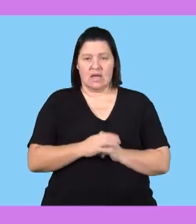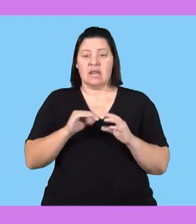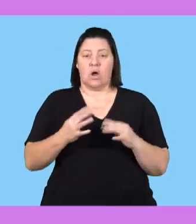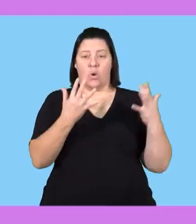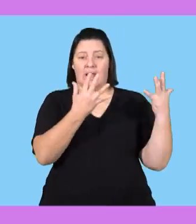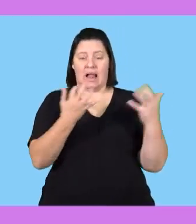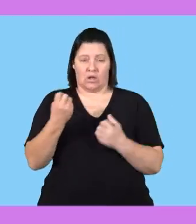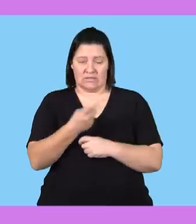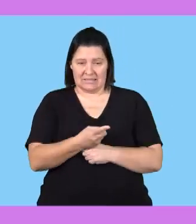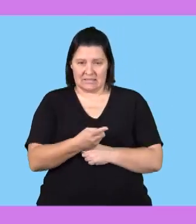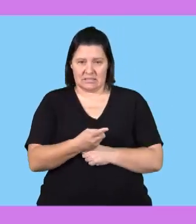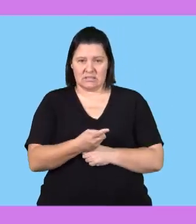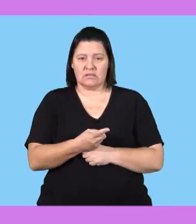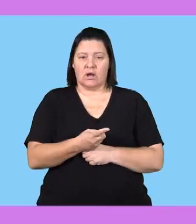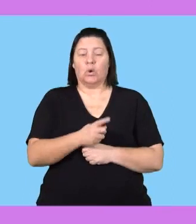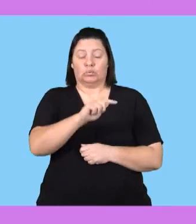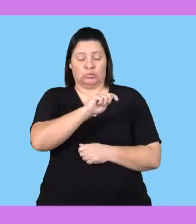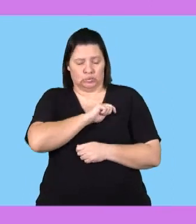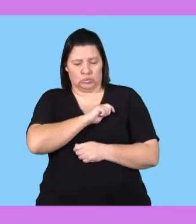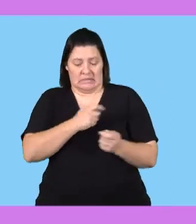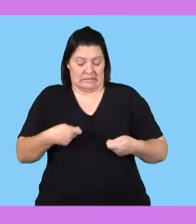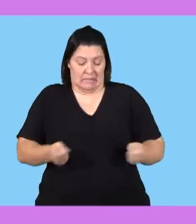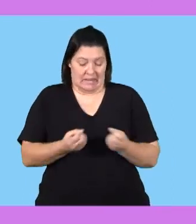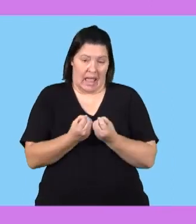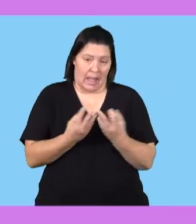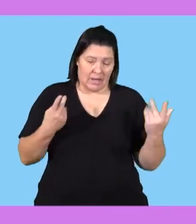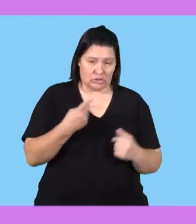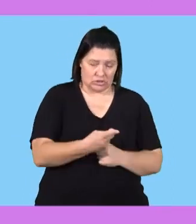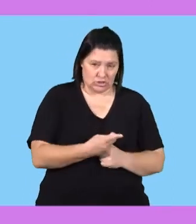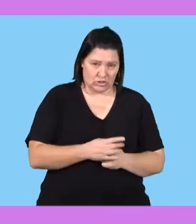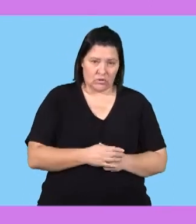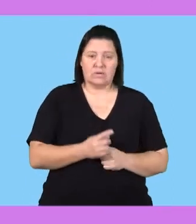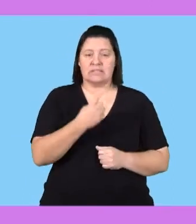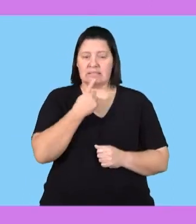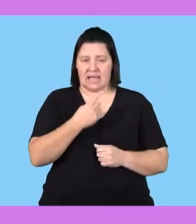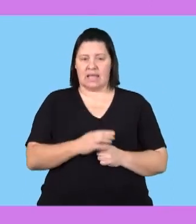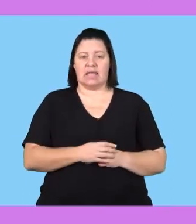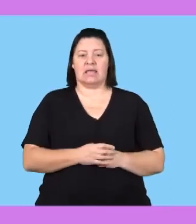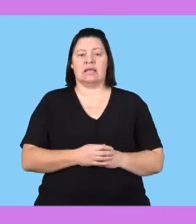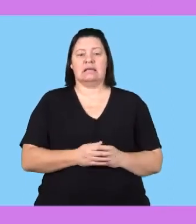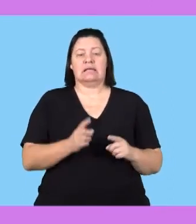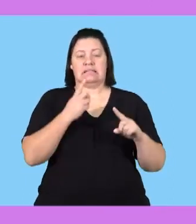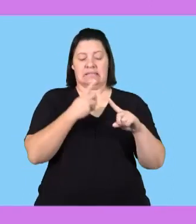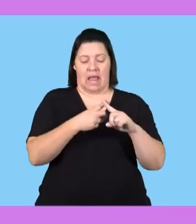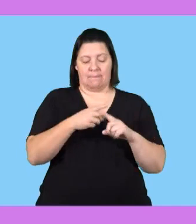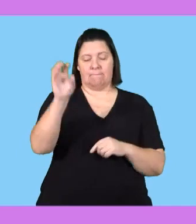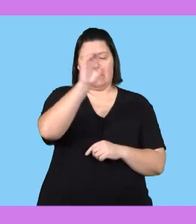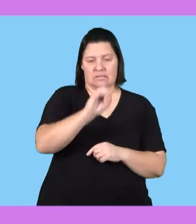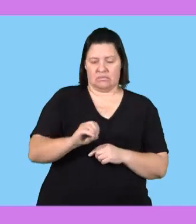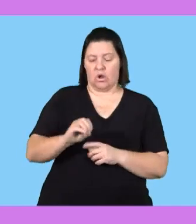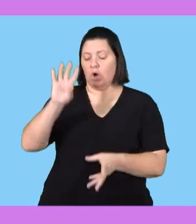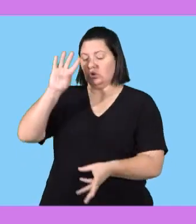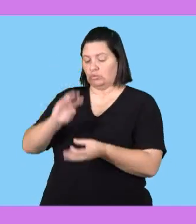15%. Then to calculate the actual amount that Ruby has spent, remember, we say you multiply